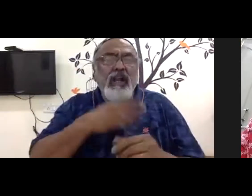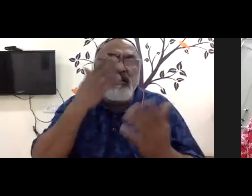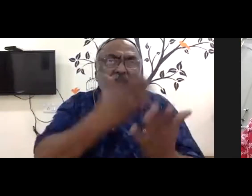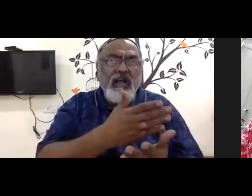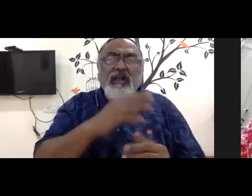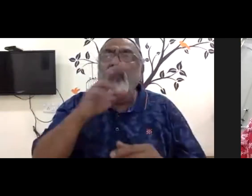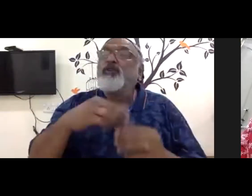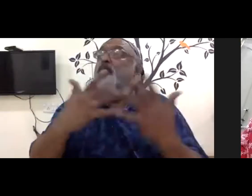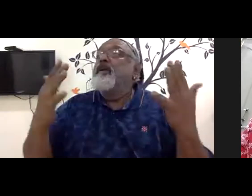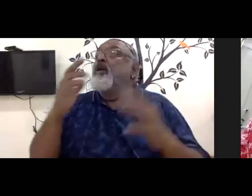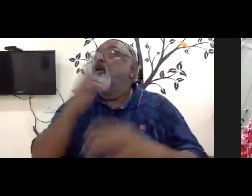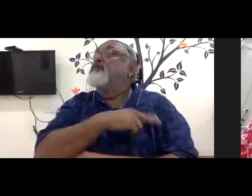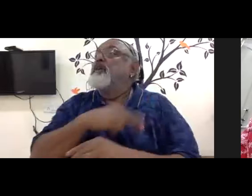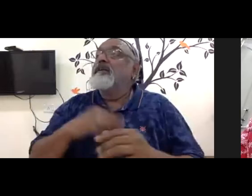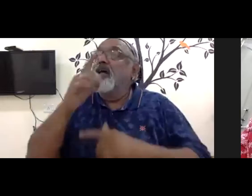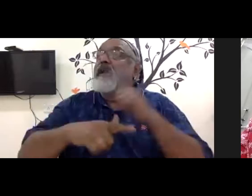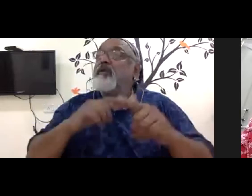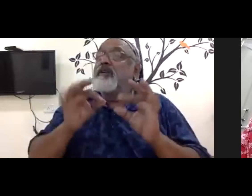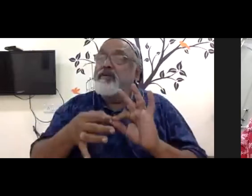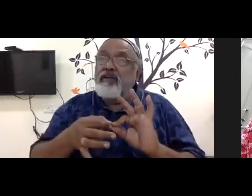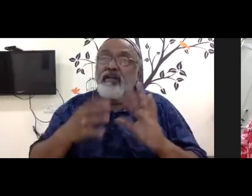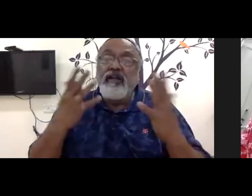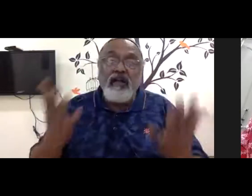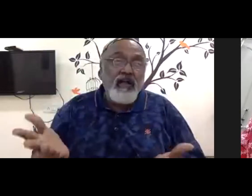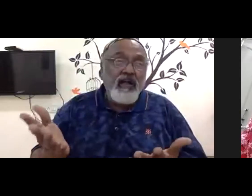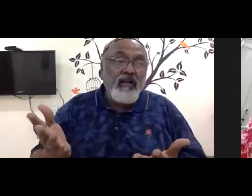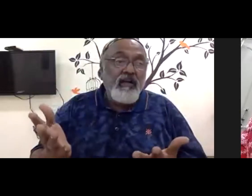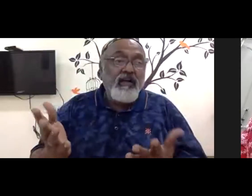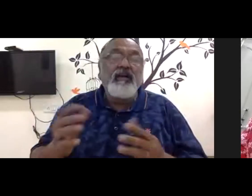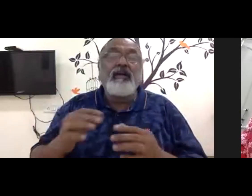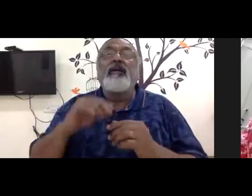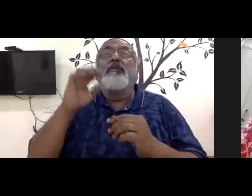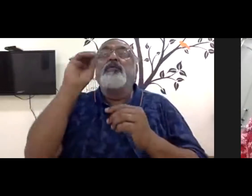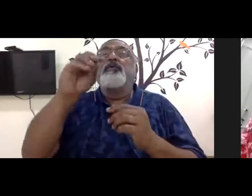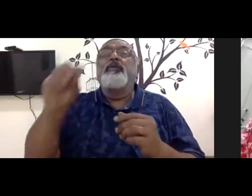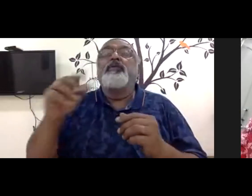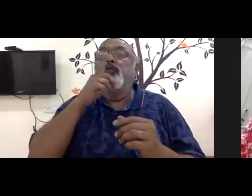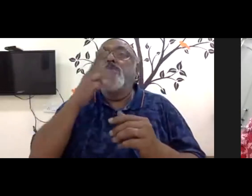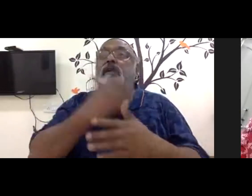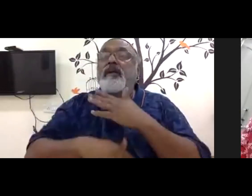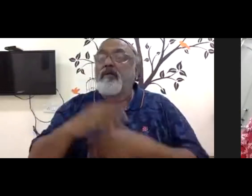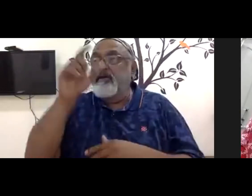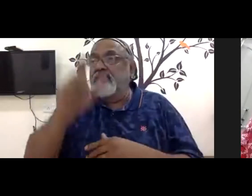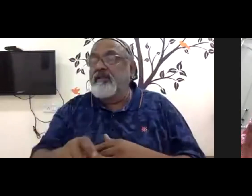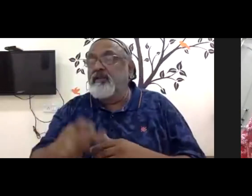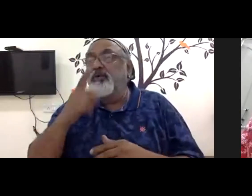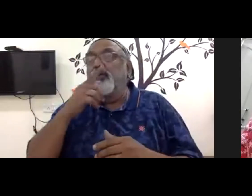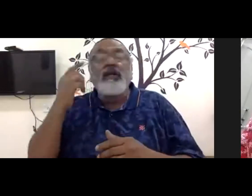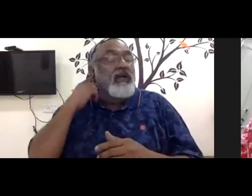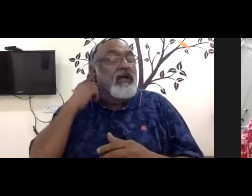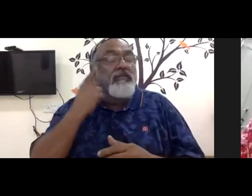many hospitals, sign language interpreters was appointed for the person with disability, for hearing